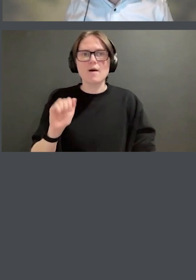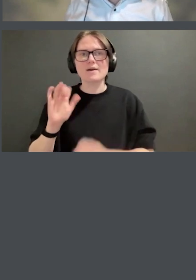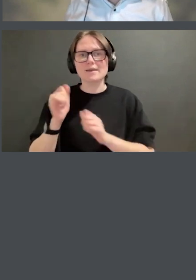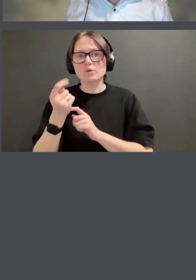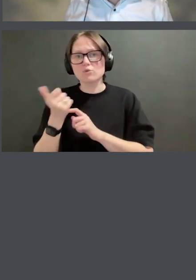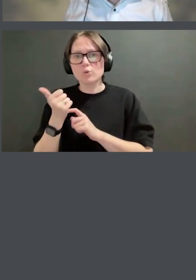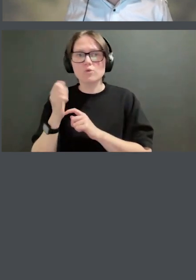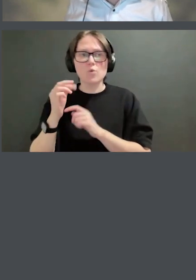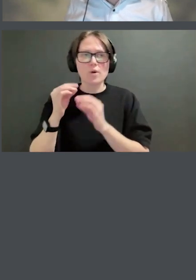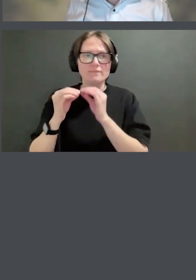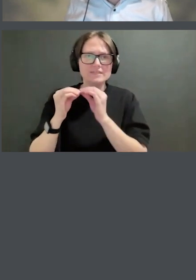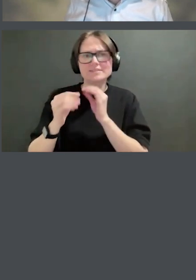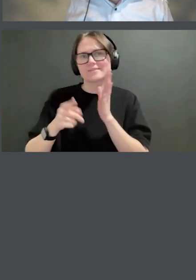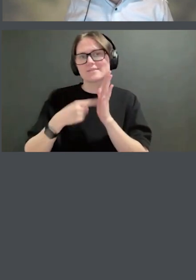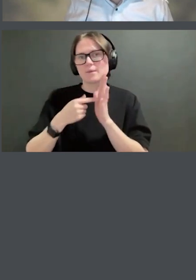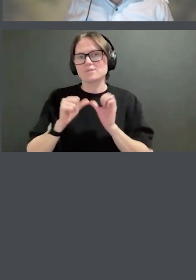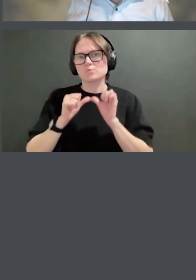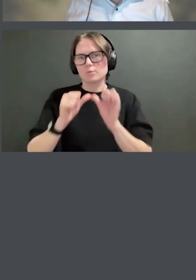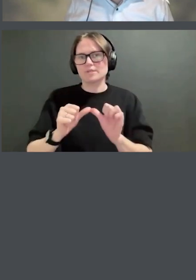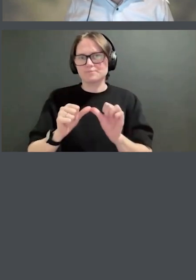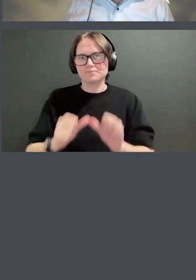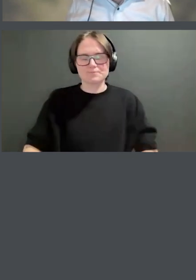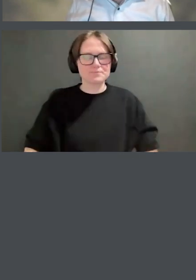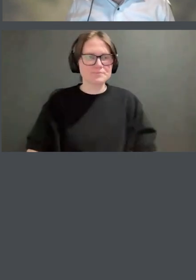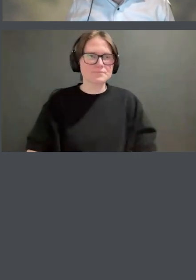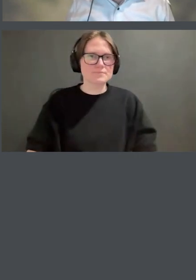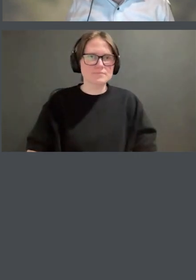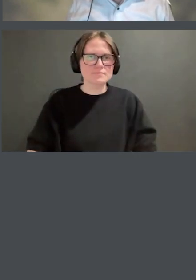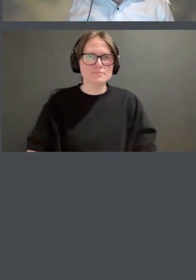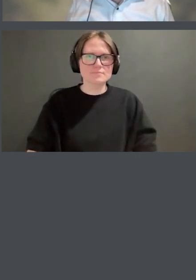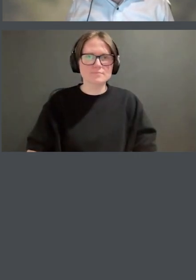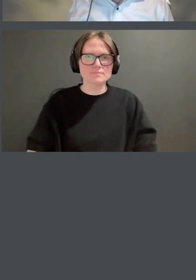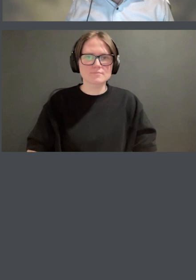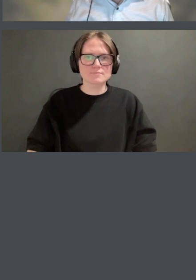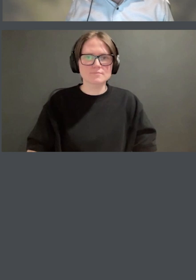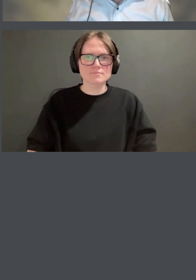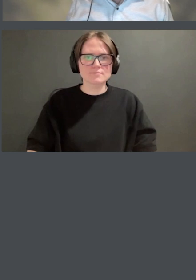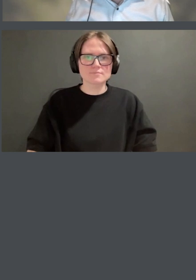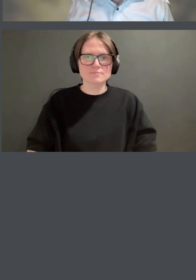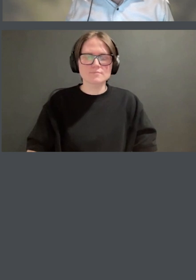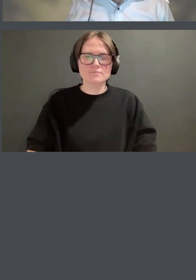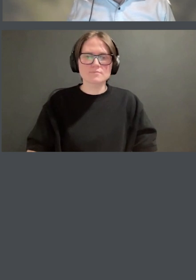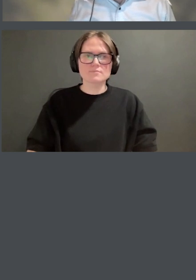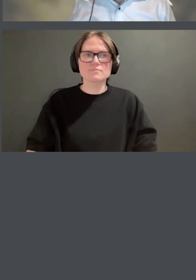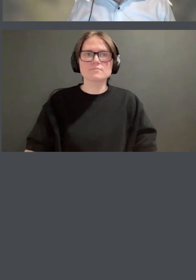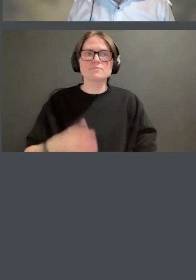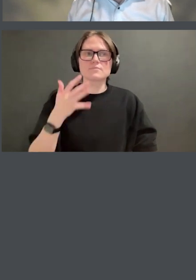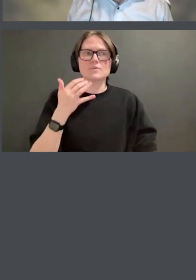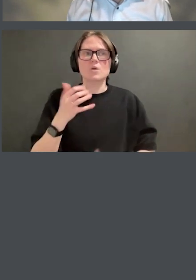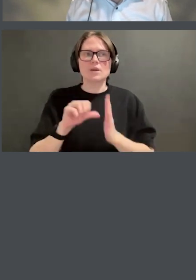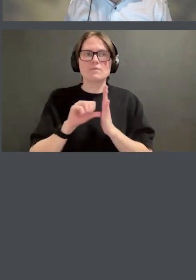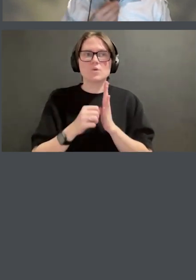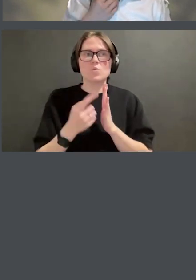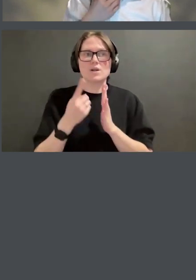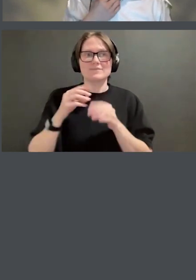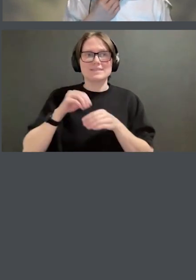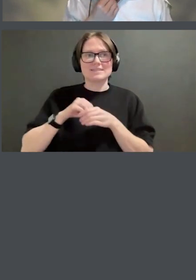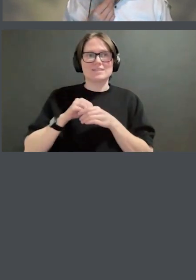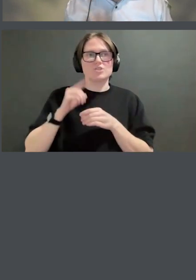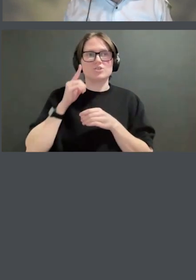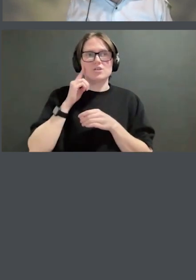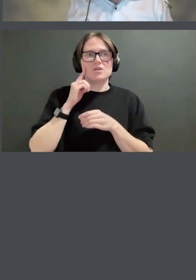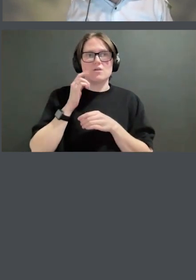permanent. And I just wanted to outline one of the inner ear malformations that can cause a conductive hearing loss